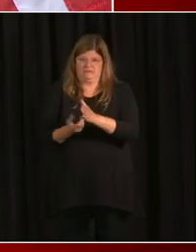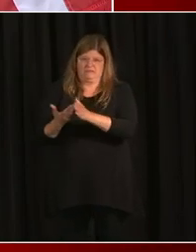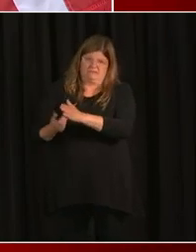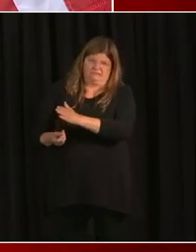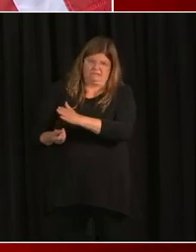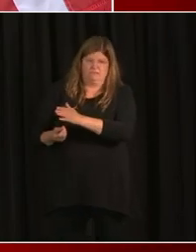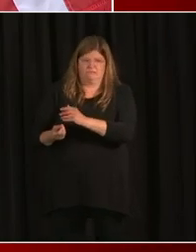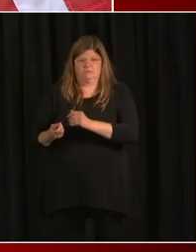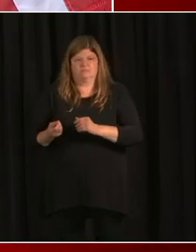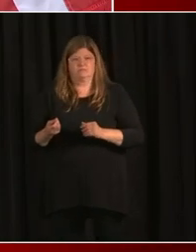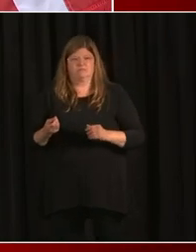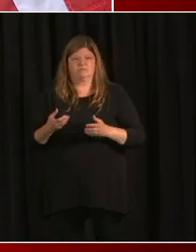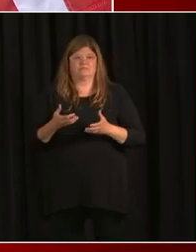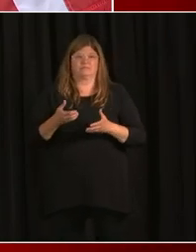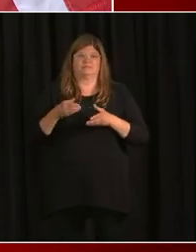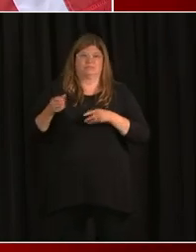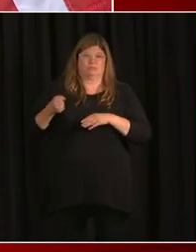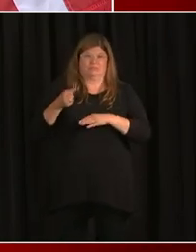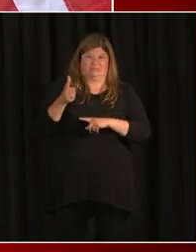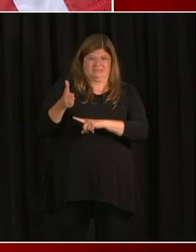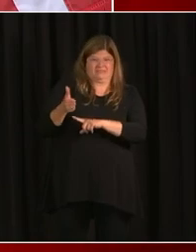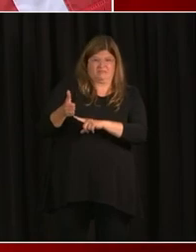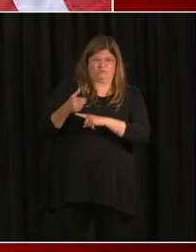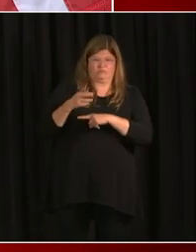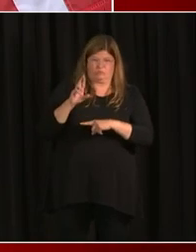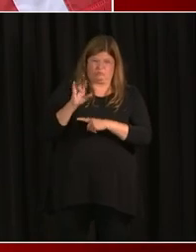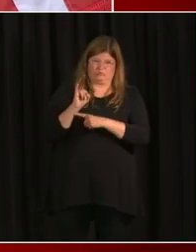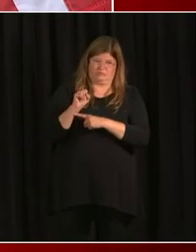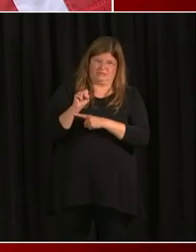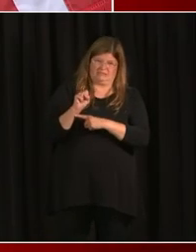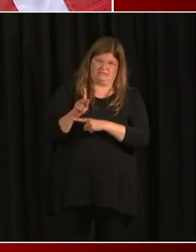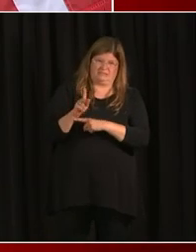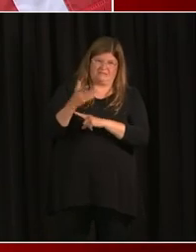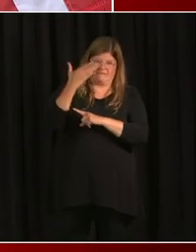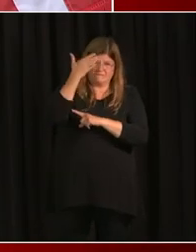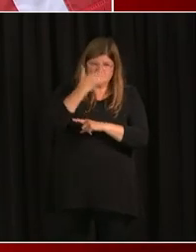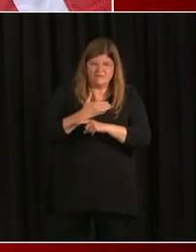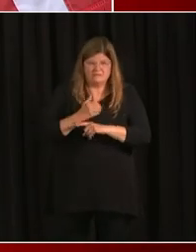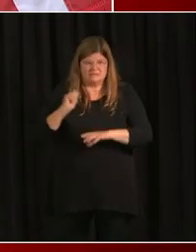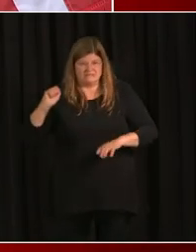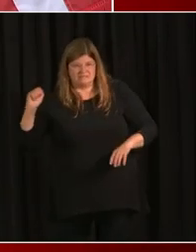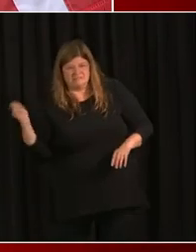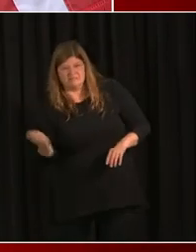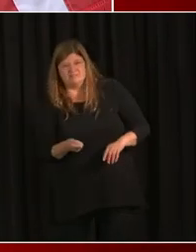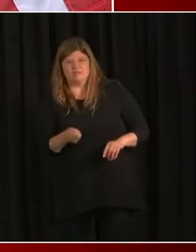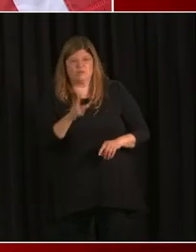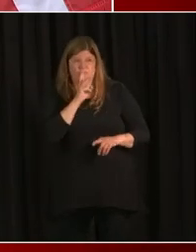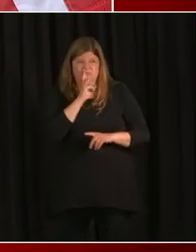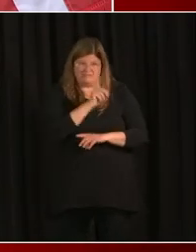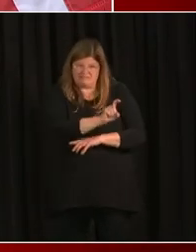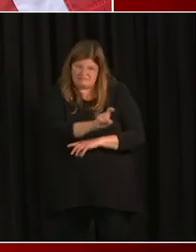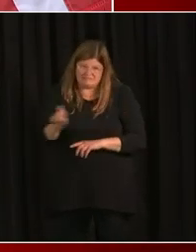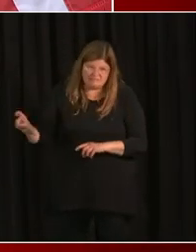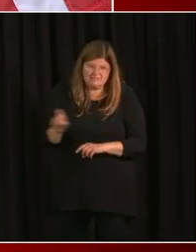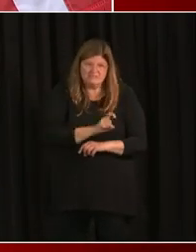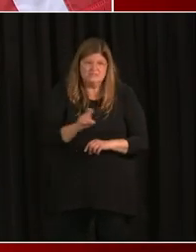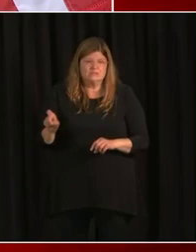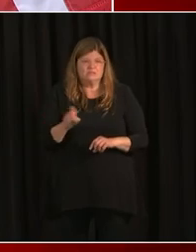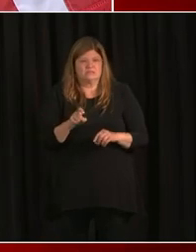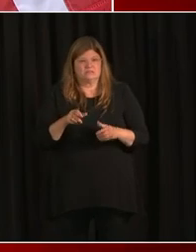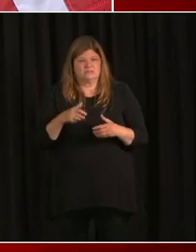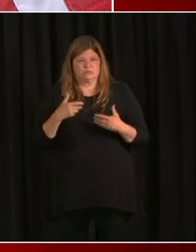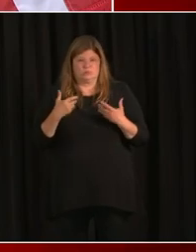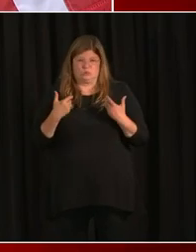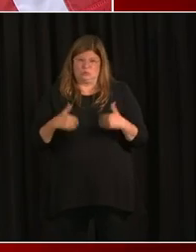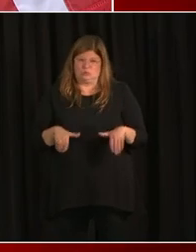had to put themselves in front of batons and water hoses and vicious dogs and